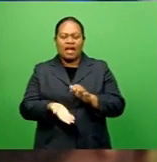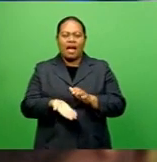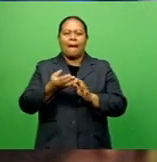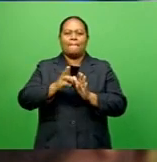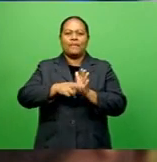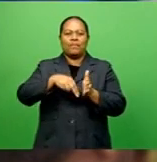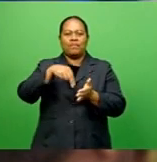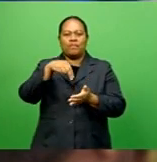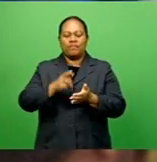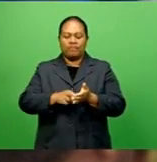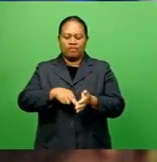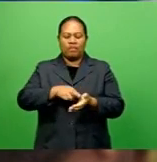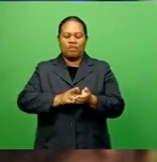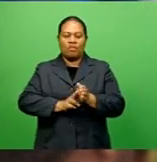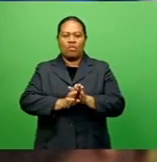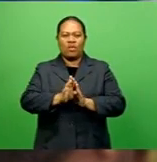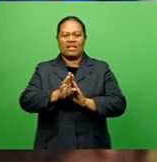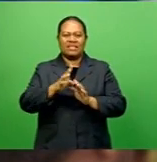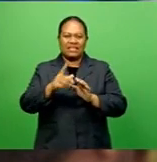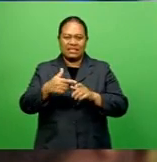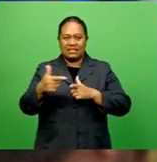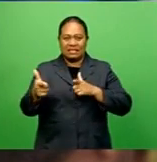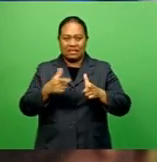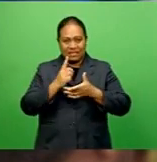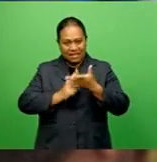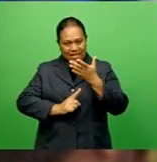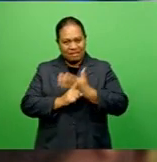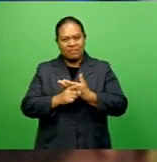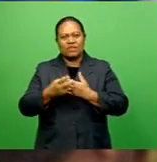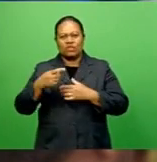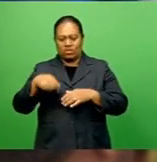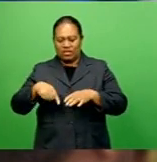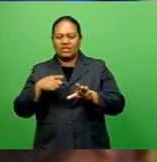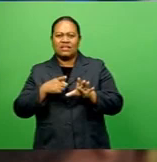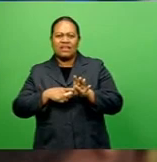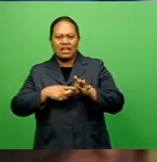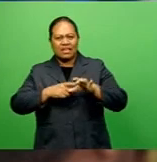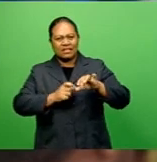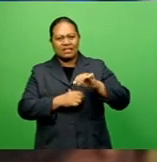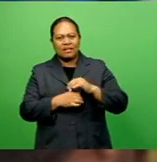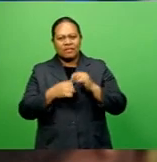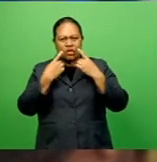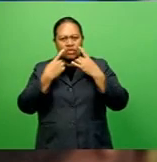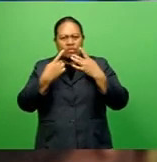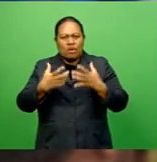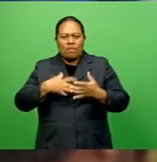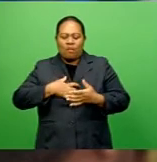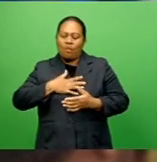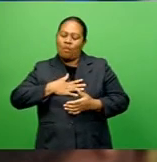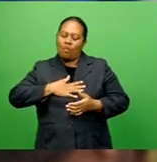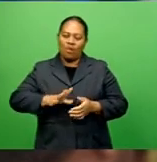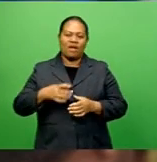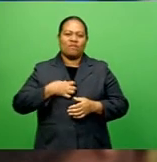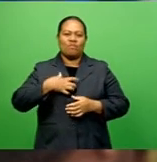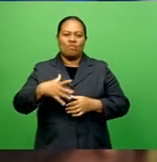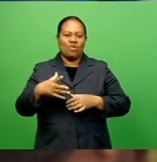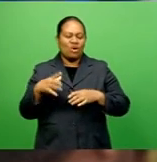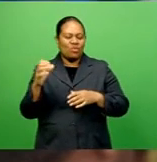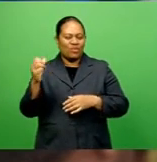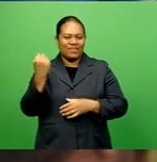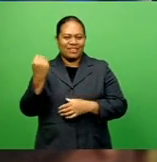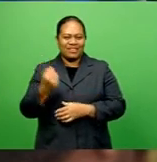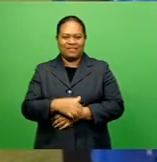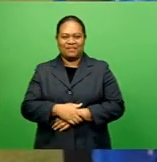this weekend. Following a good start to their 2021 campaign, the side is hungry for more tournament wins. Felipe Naikaso has